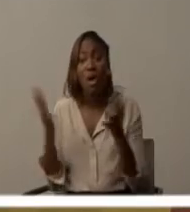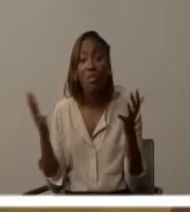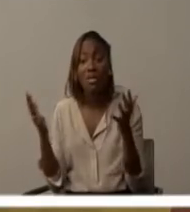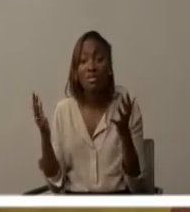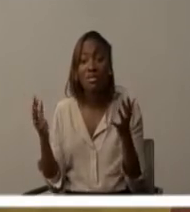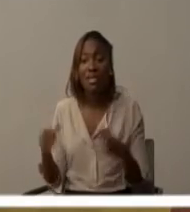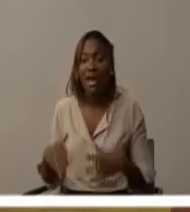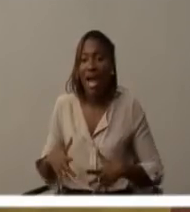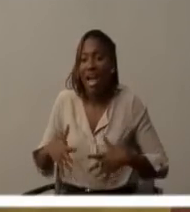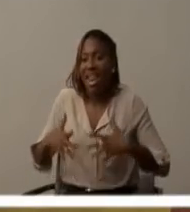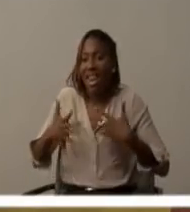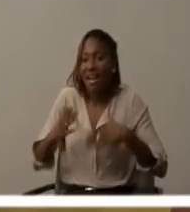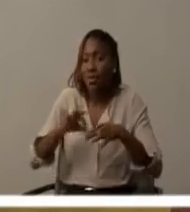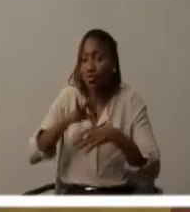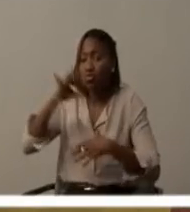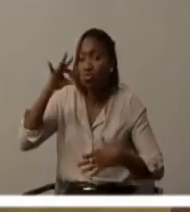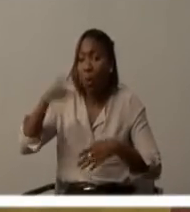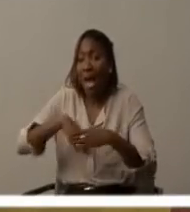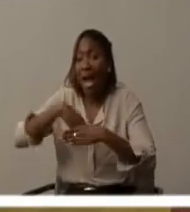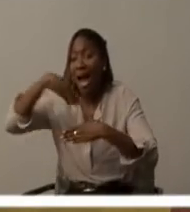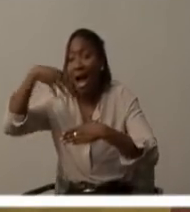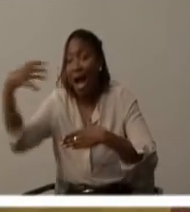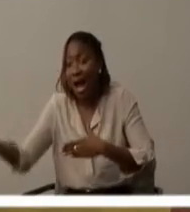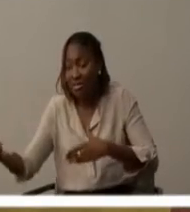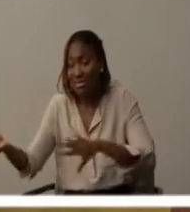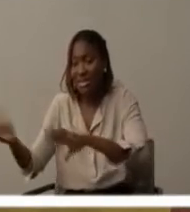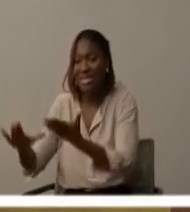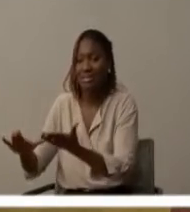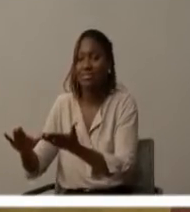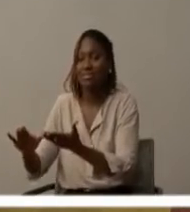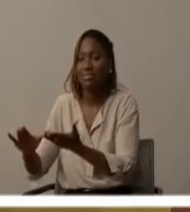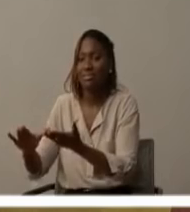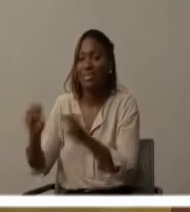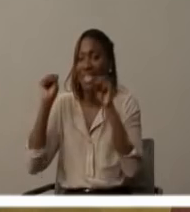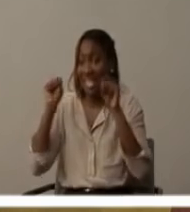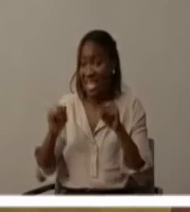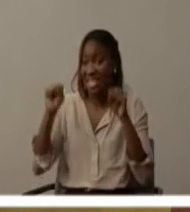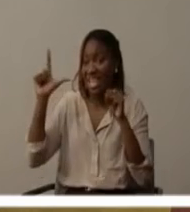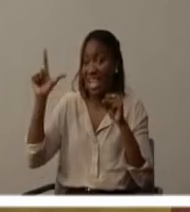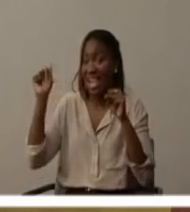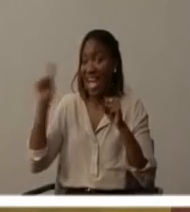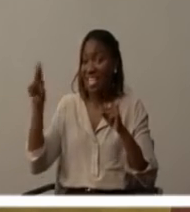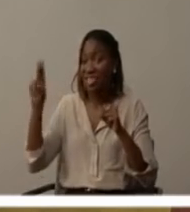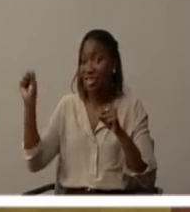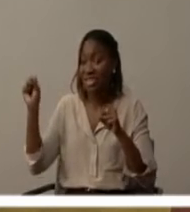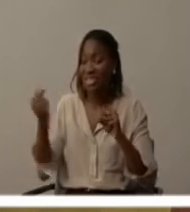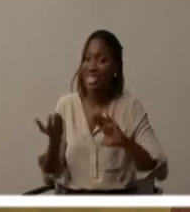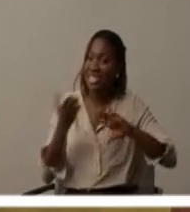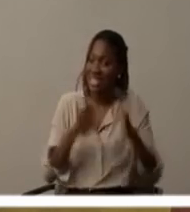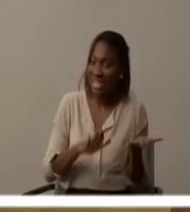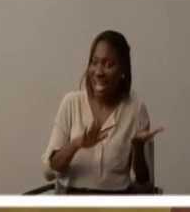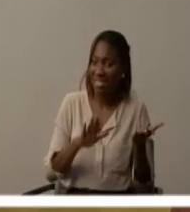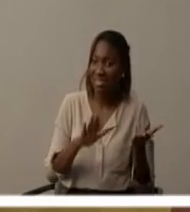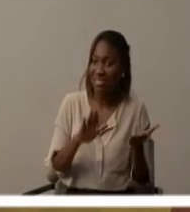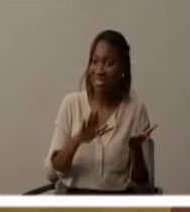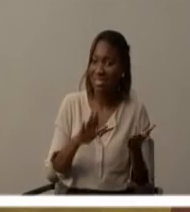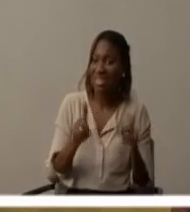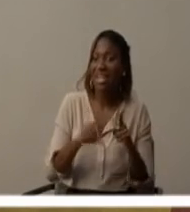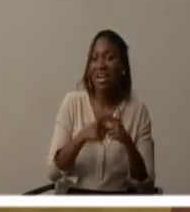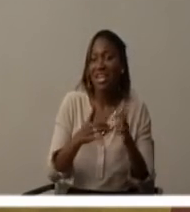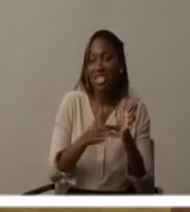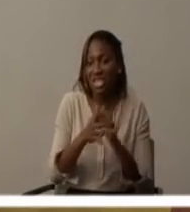Poor Lazarus, and I sympathize with the guy. He dies twice because he dies the first time and Jesus